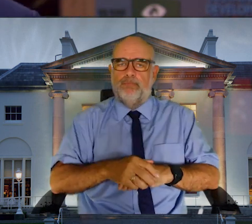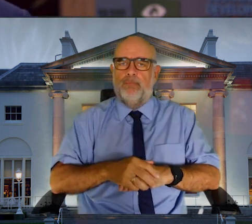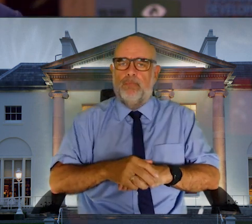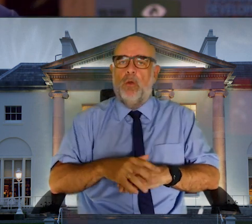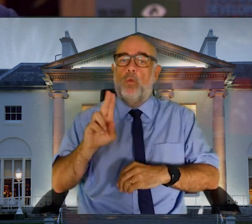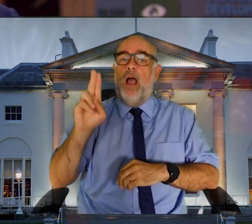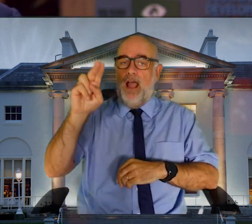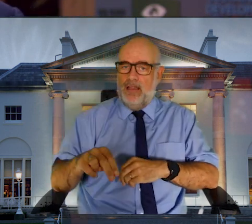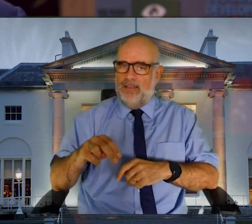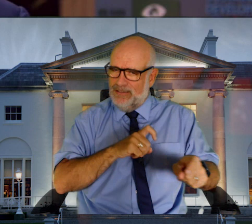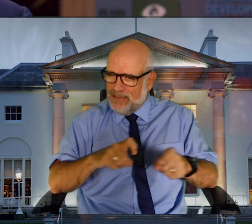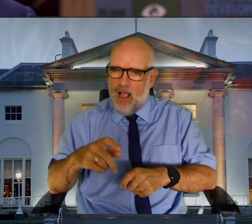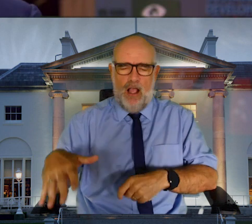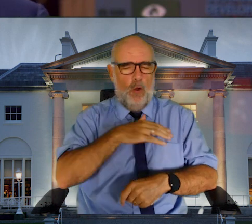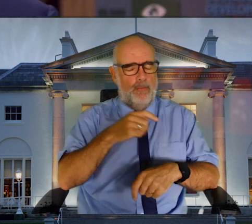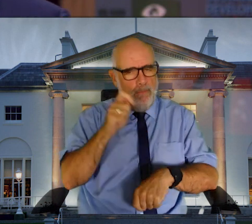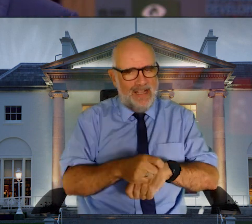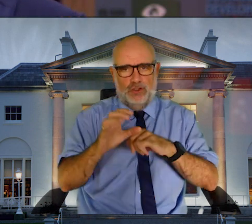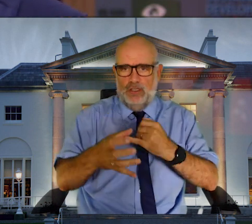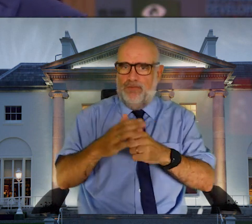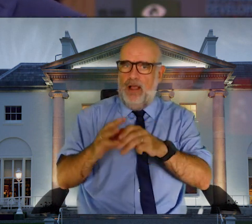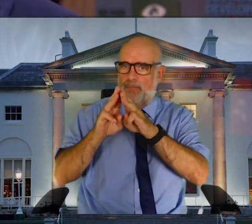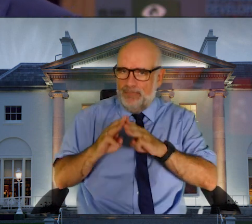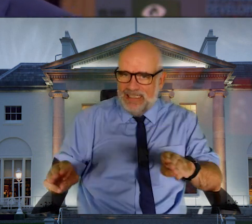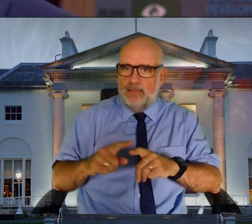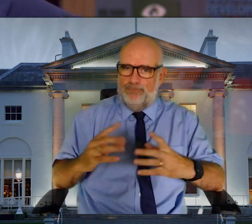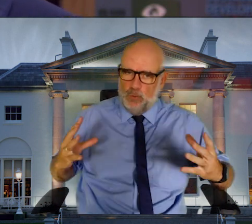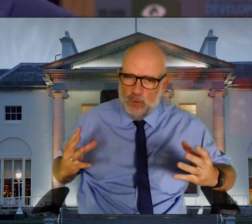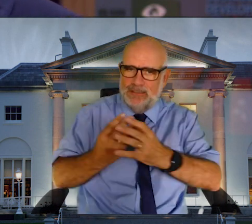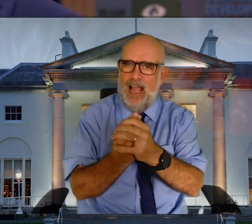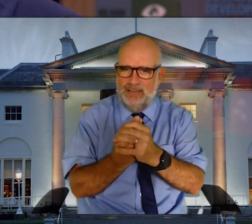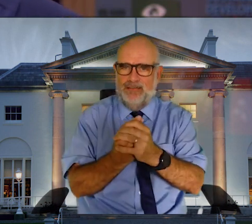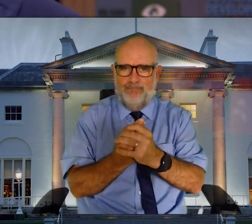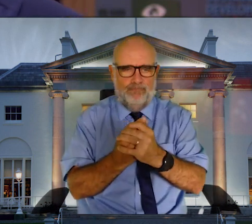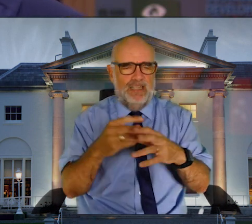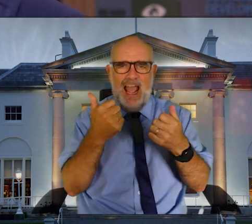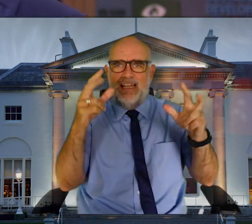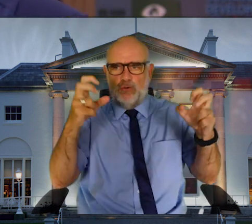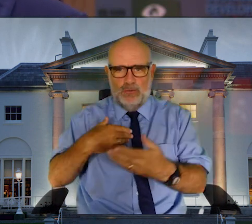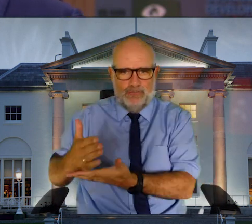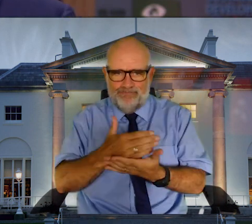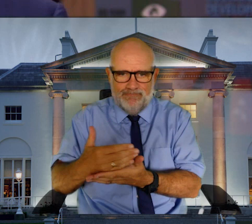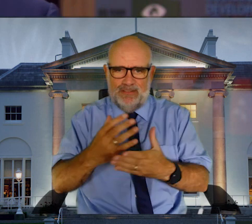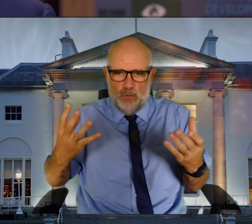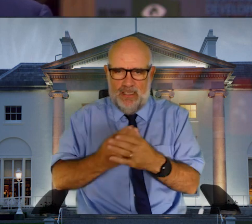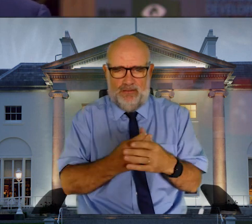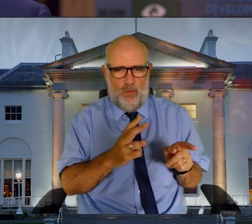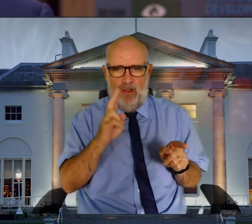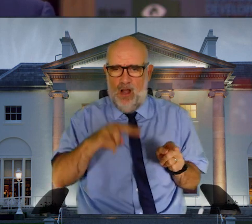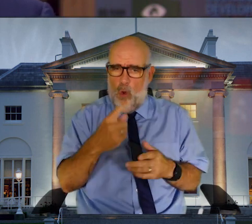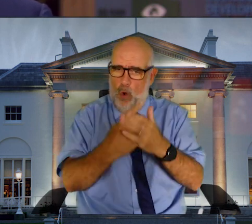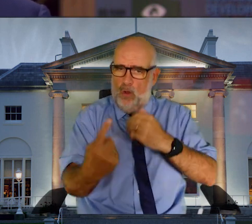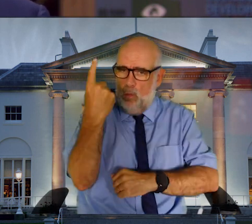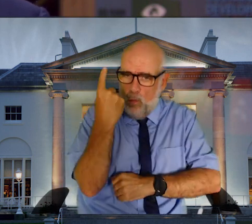poverty, combat climate change, and uphold human rights. Yet the United Nations and its